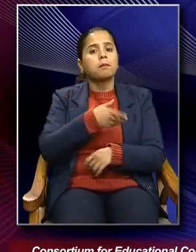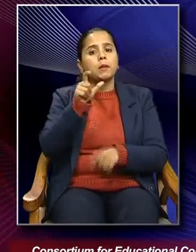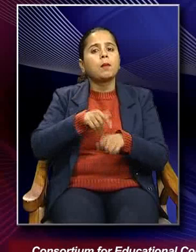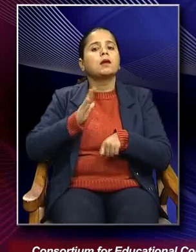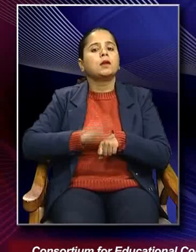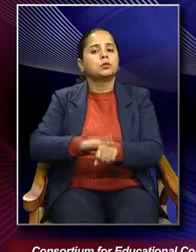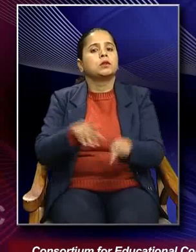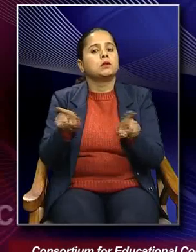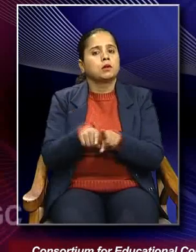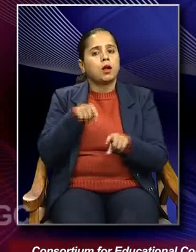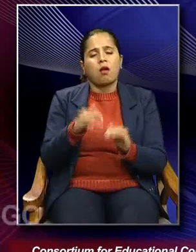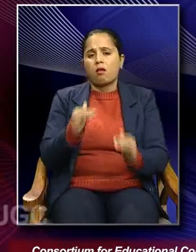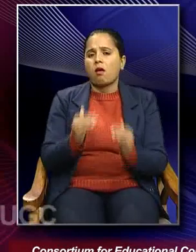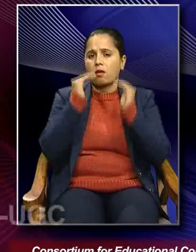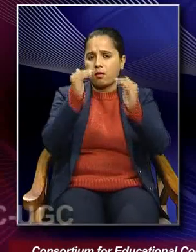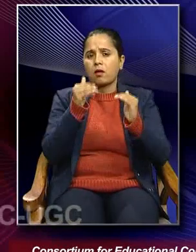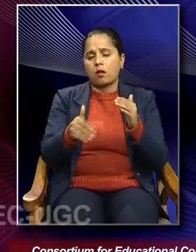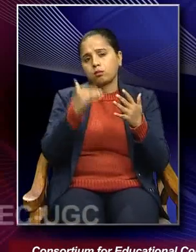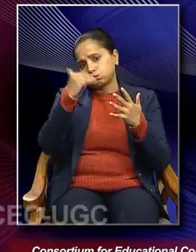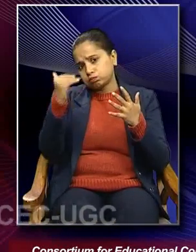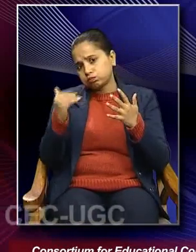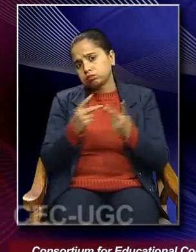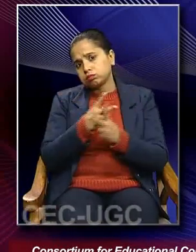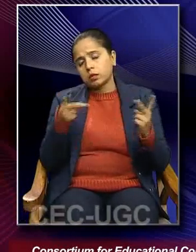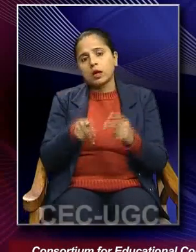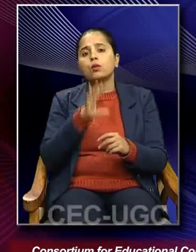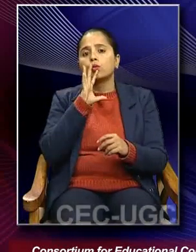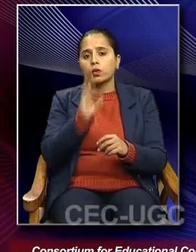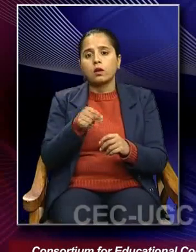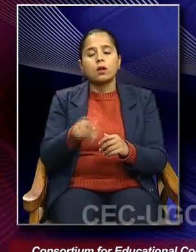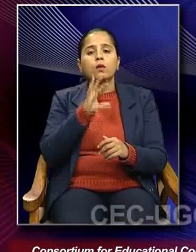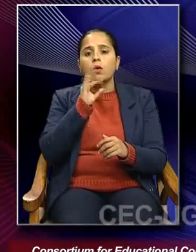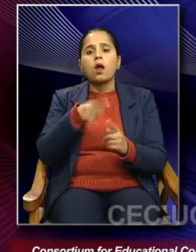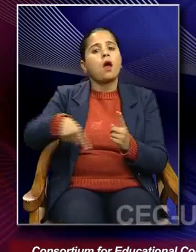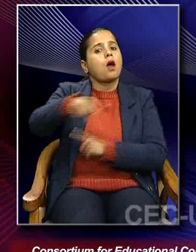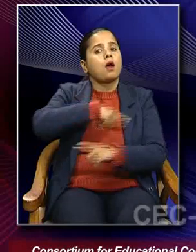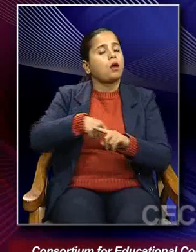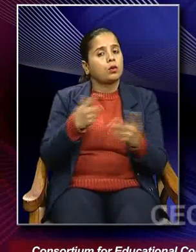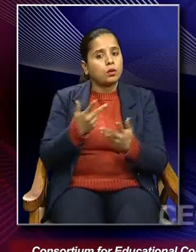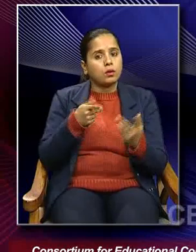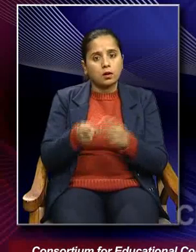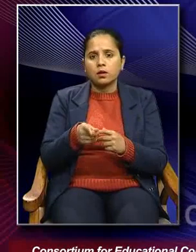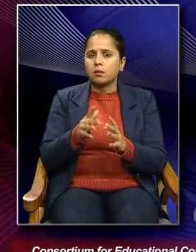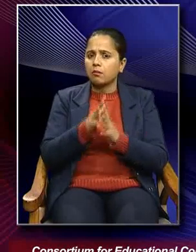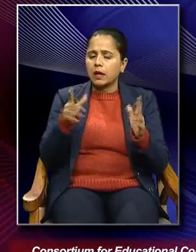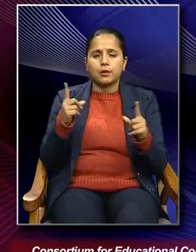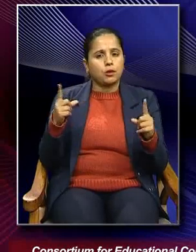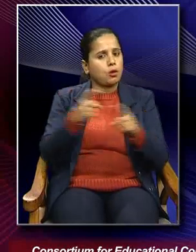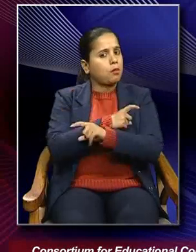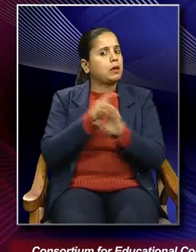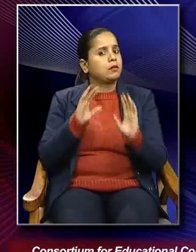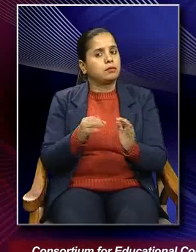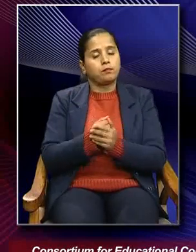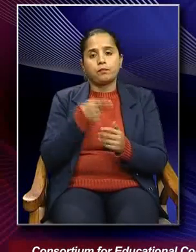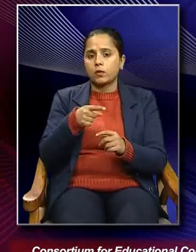experience it in a highly ordered reality. The reality around us is very complex.